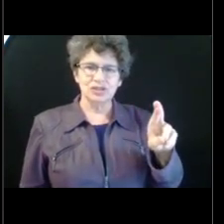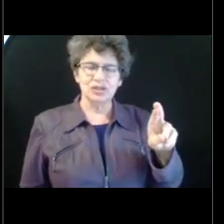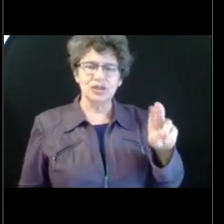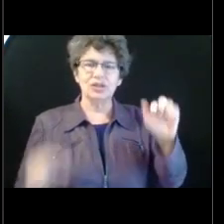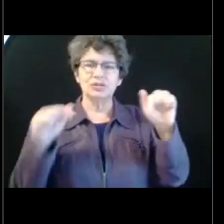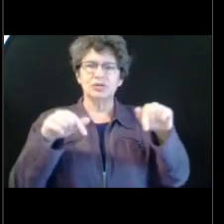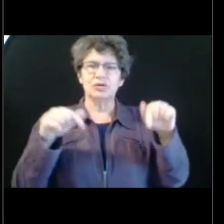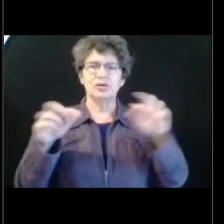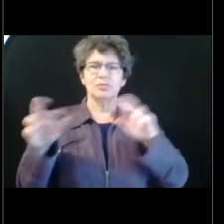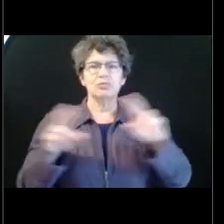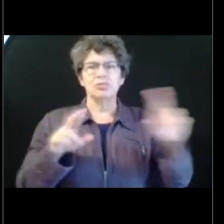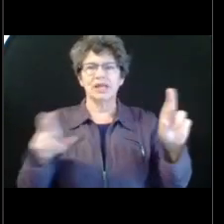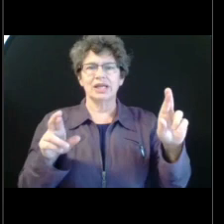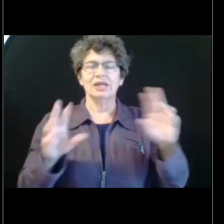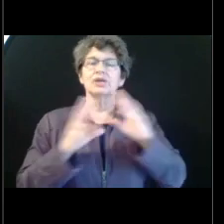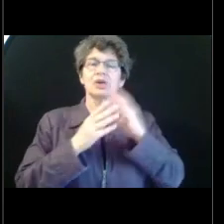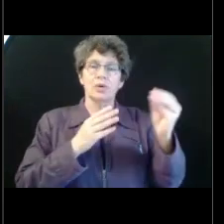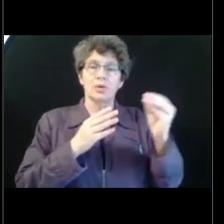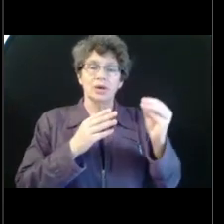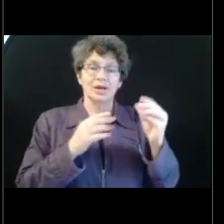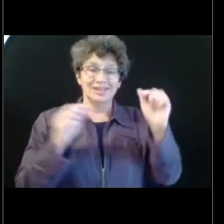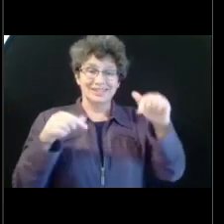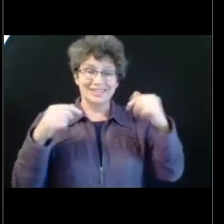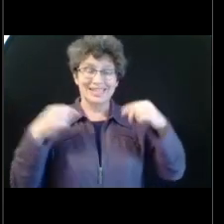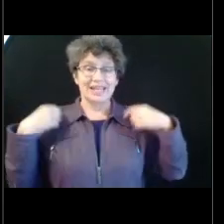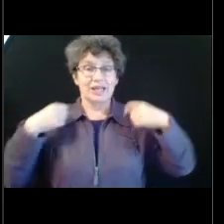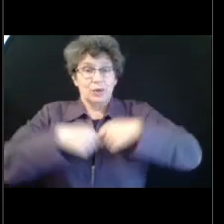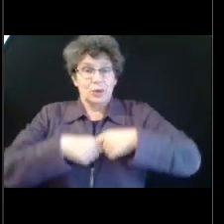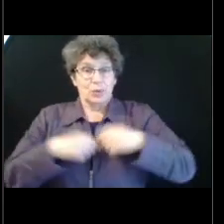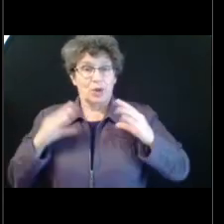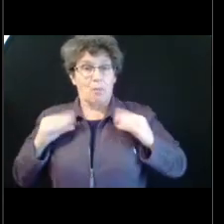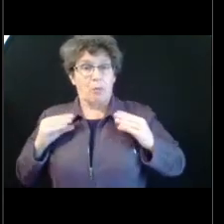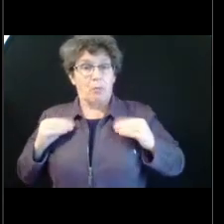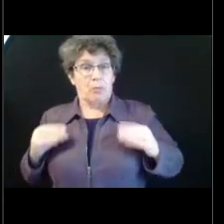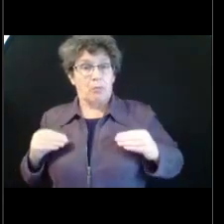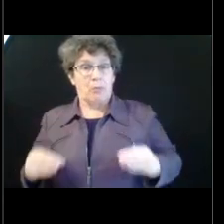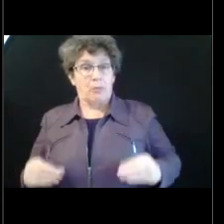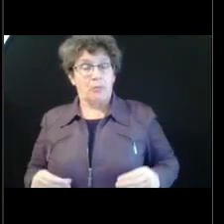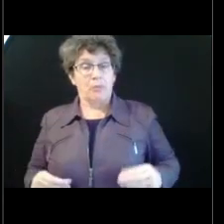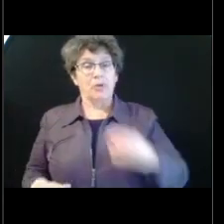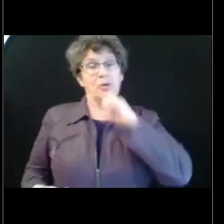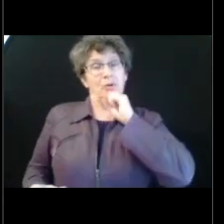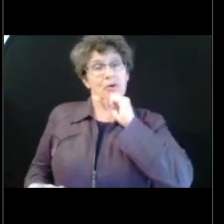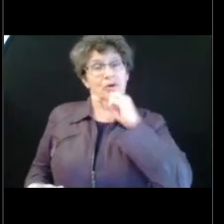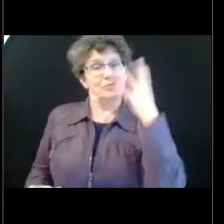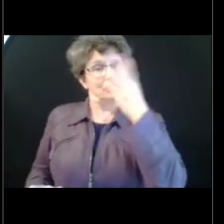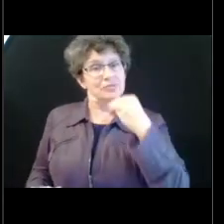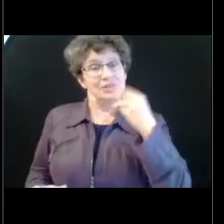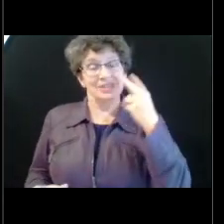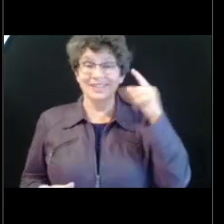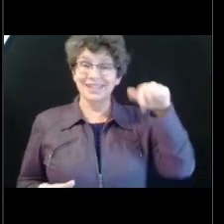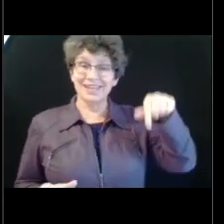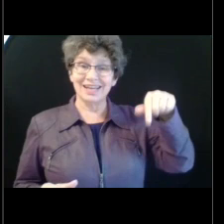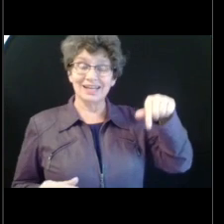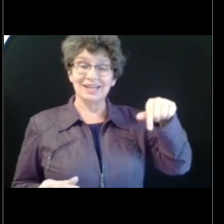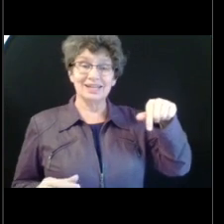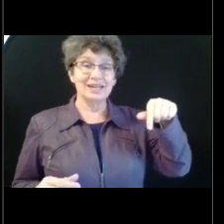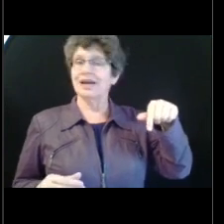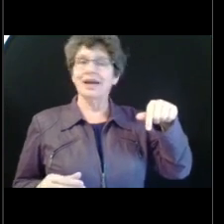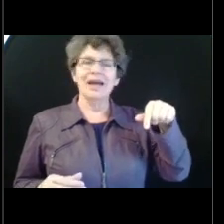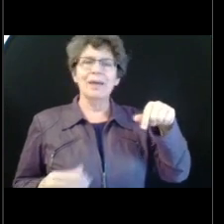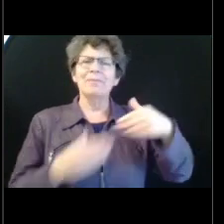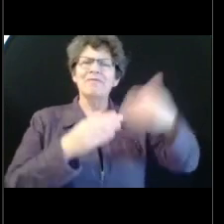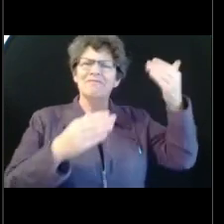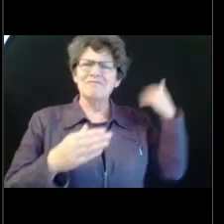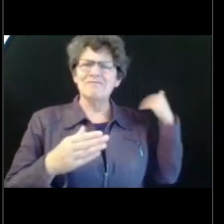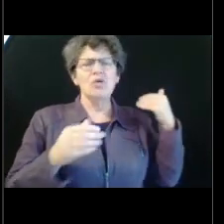were available commercially, before the time when they had designer names on them, Esther sewed